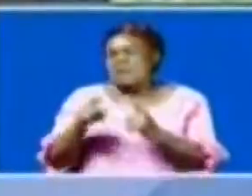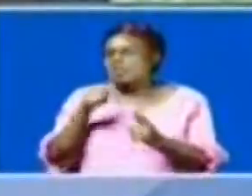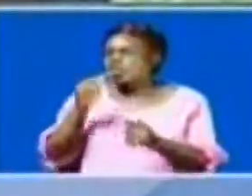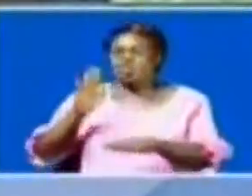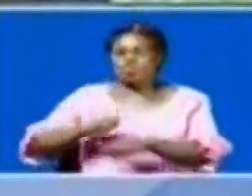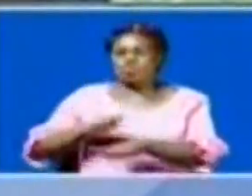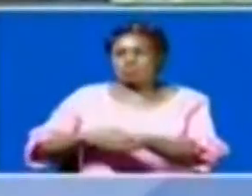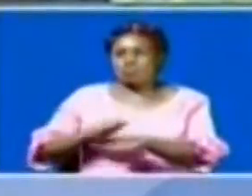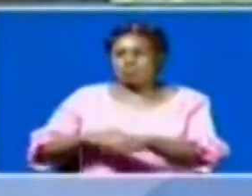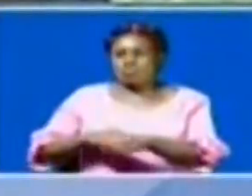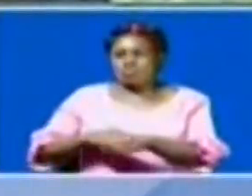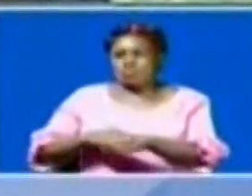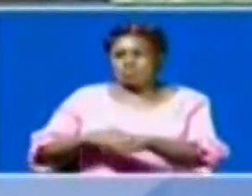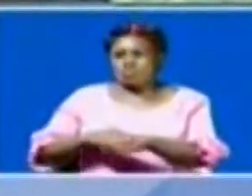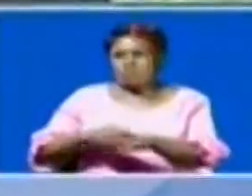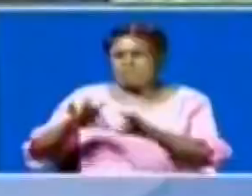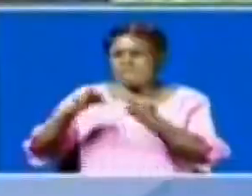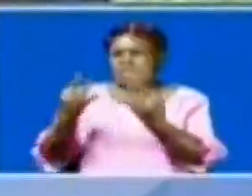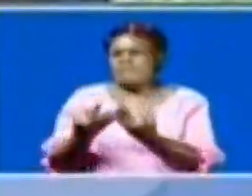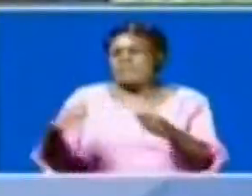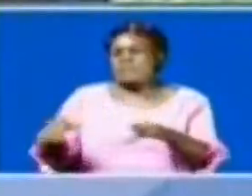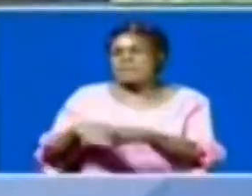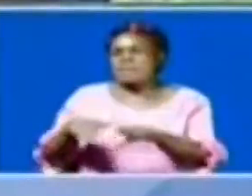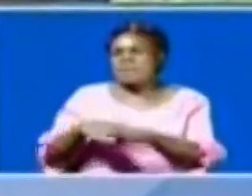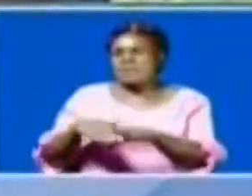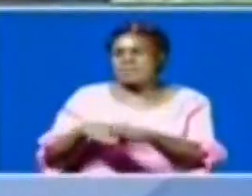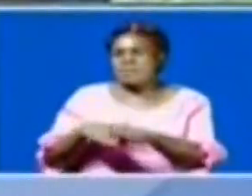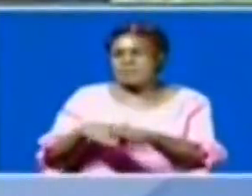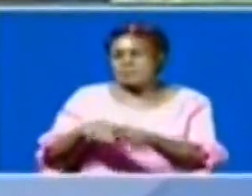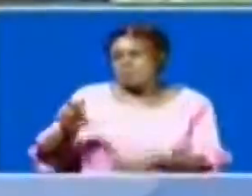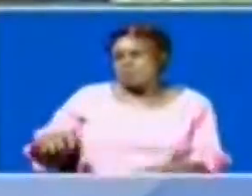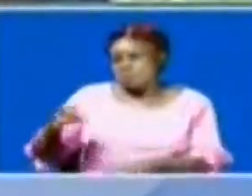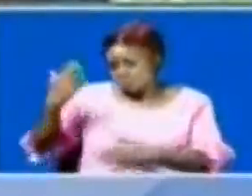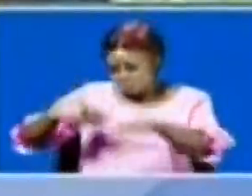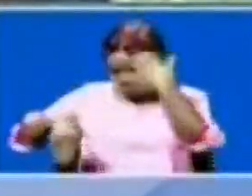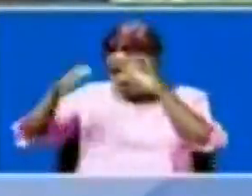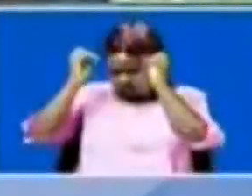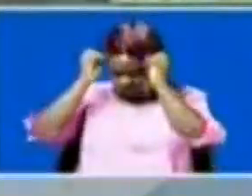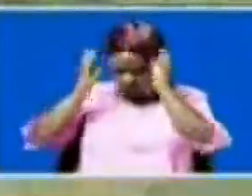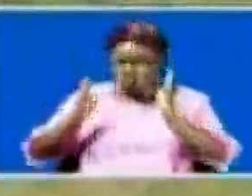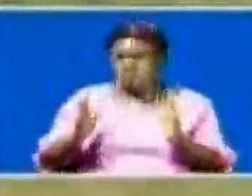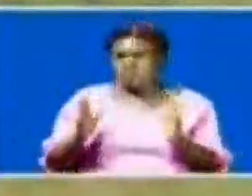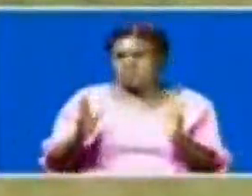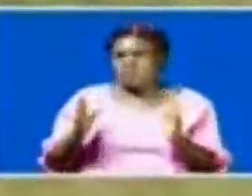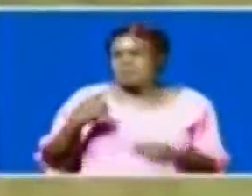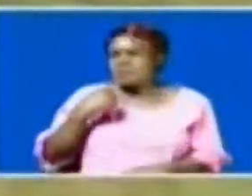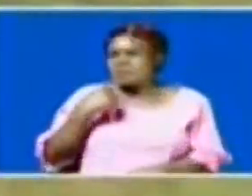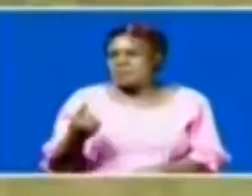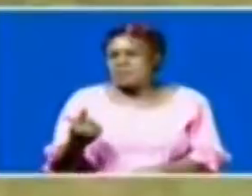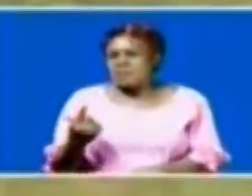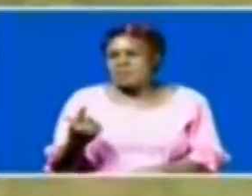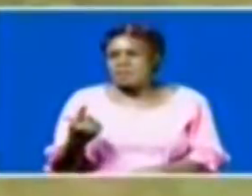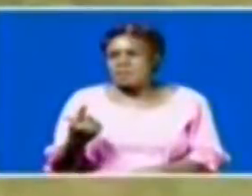for the family of the murdered Rongo University student, that is Sharon Otieno. So as you mentioned, the letter that is